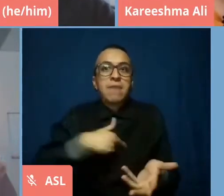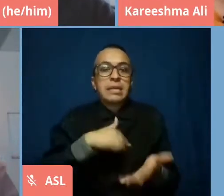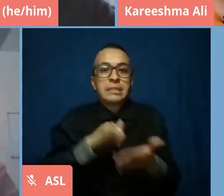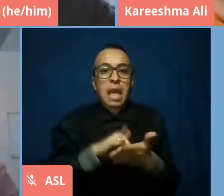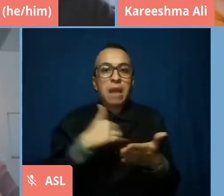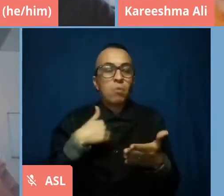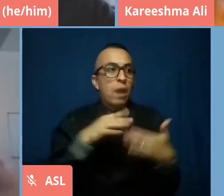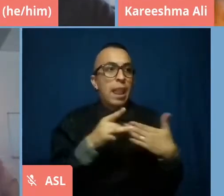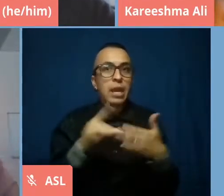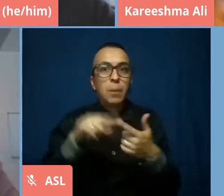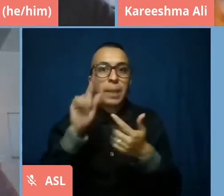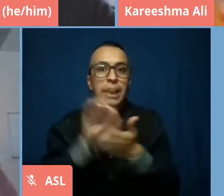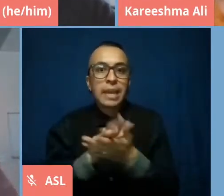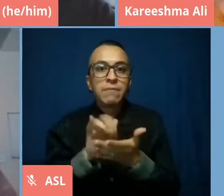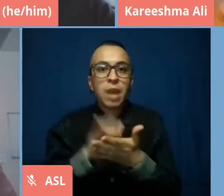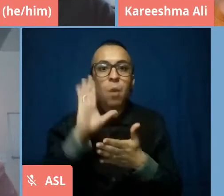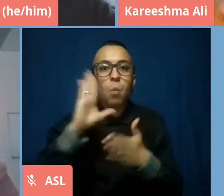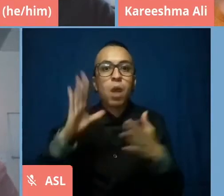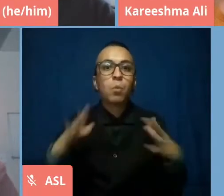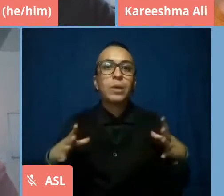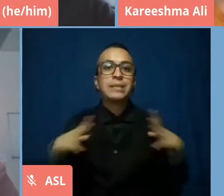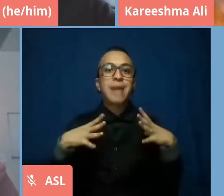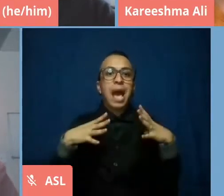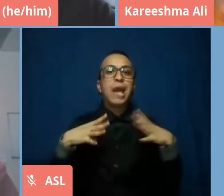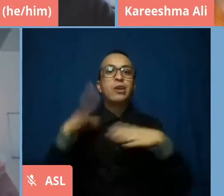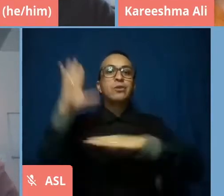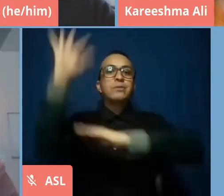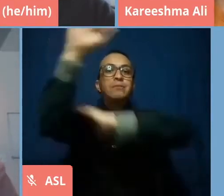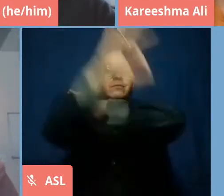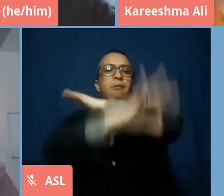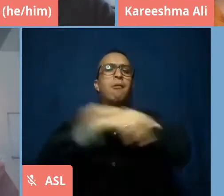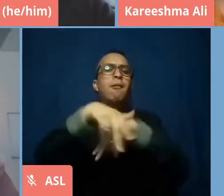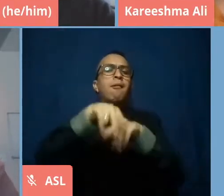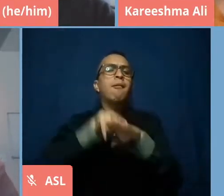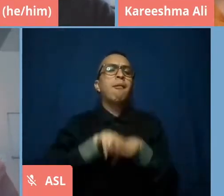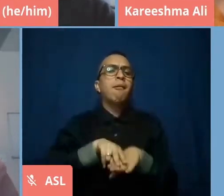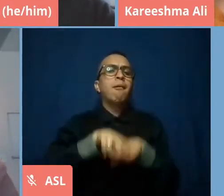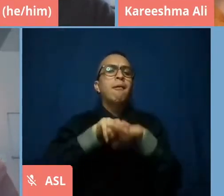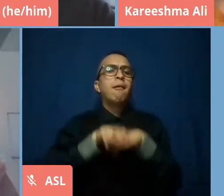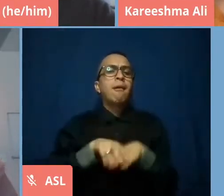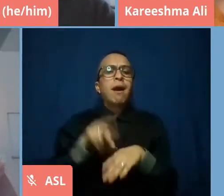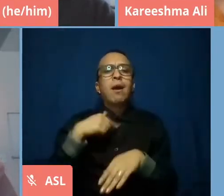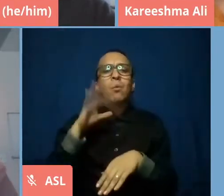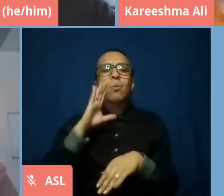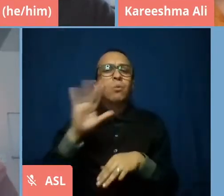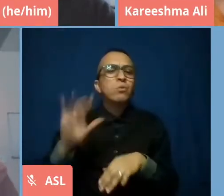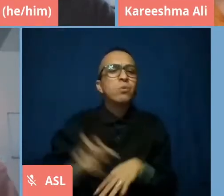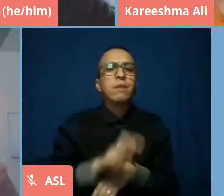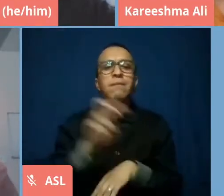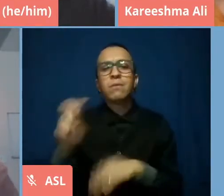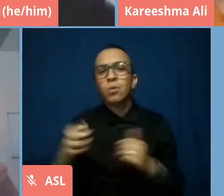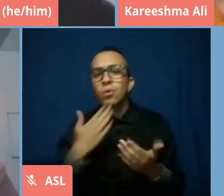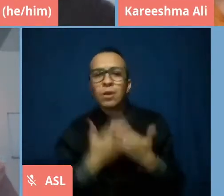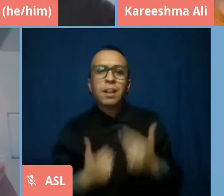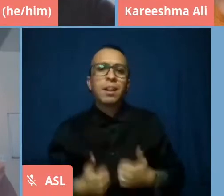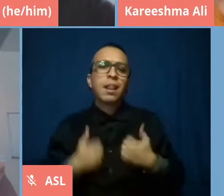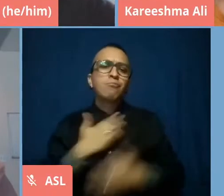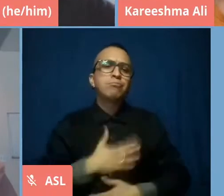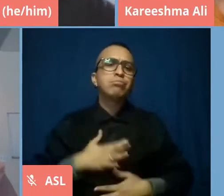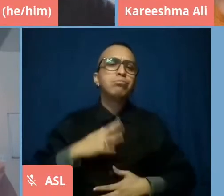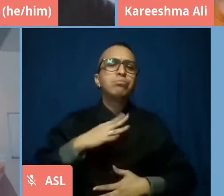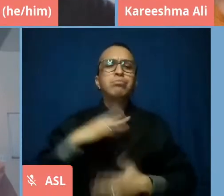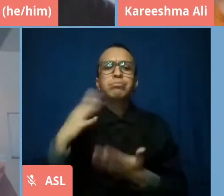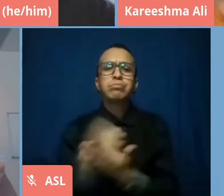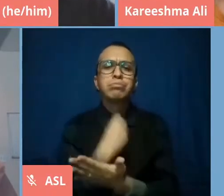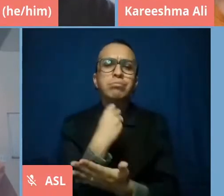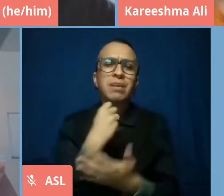believe, I'm going to retire into the sunset. I'll travel, I'll live the good life. And then in the blink of an eye,